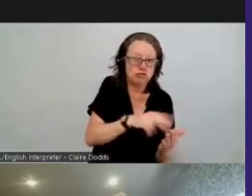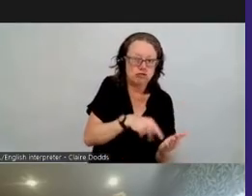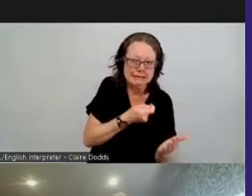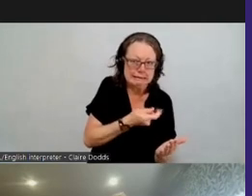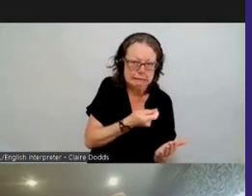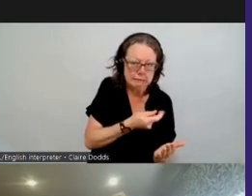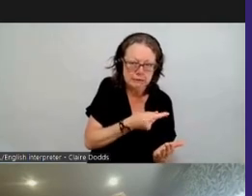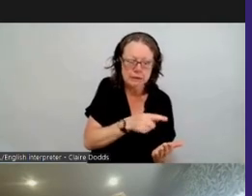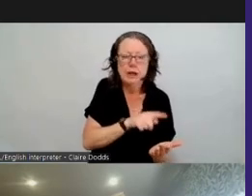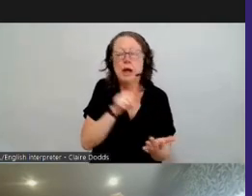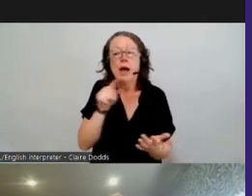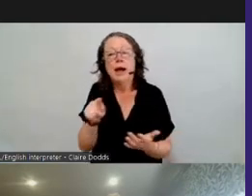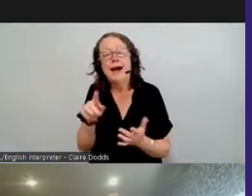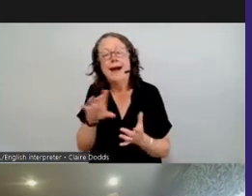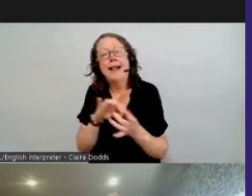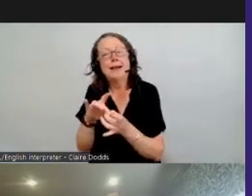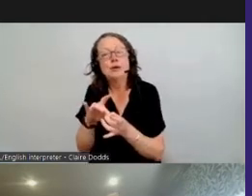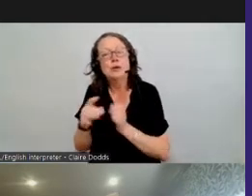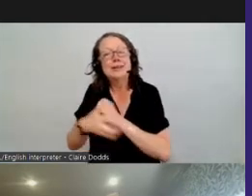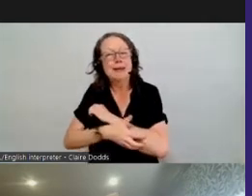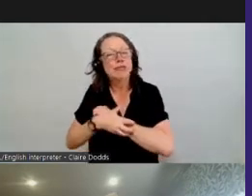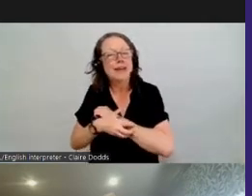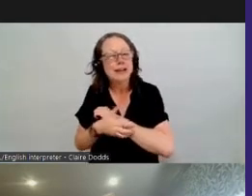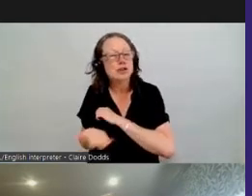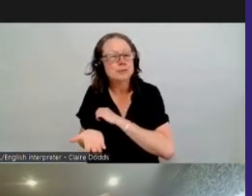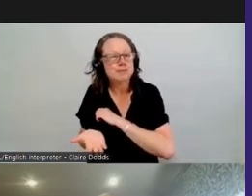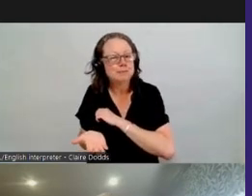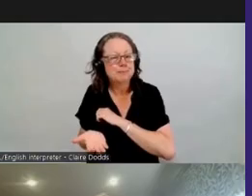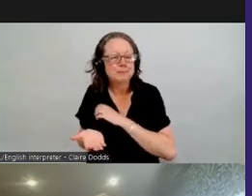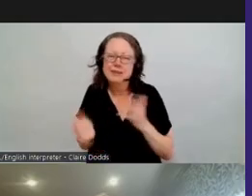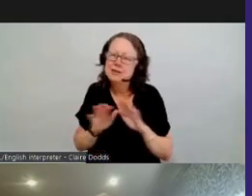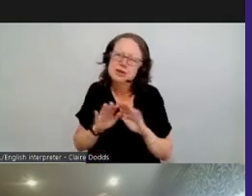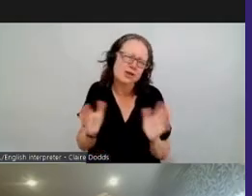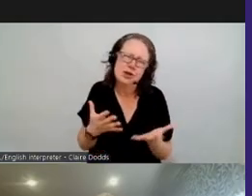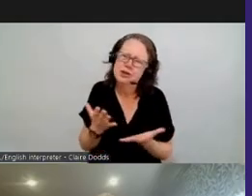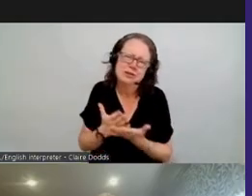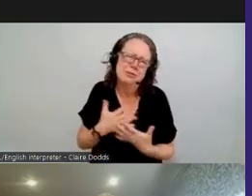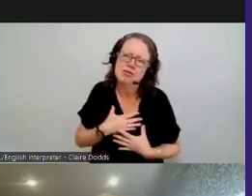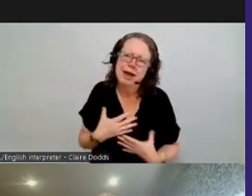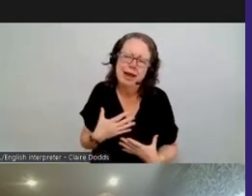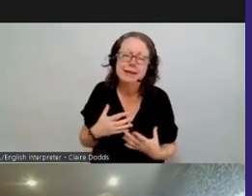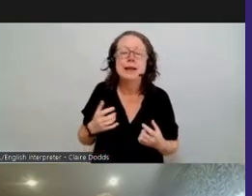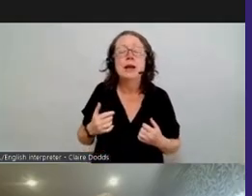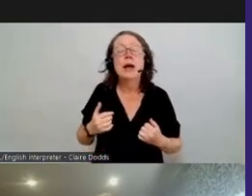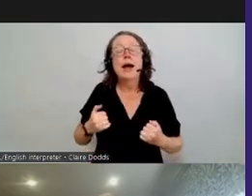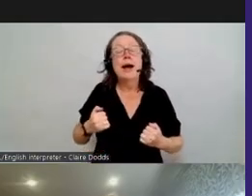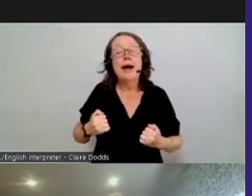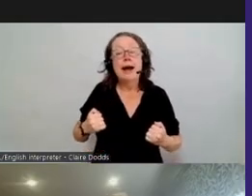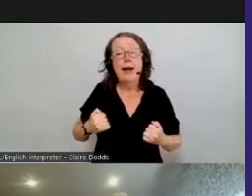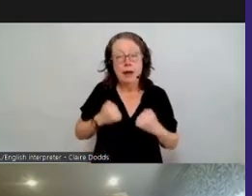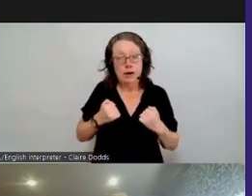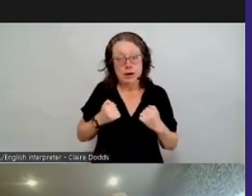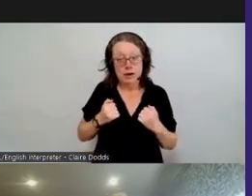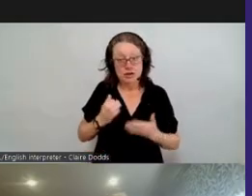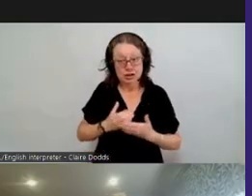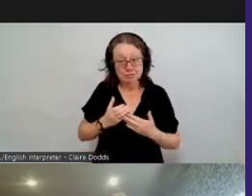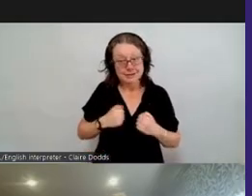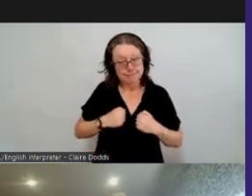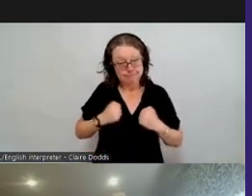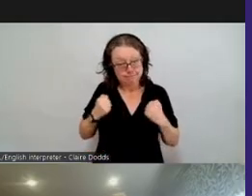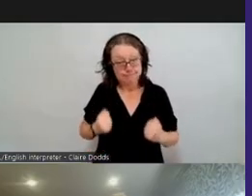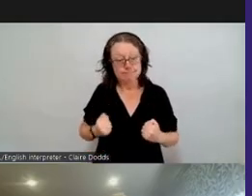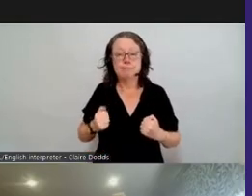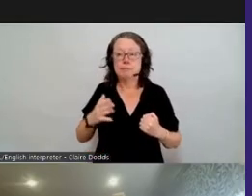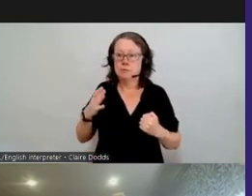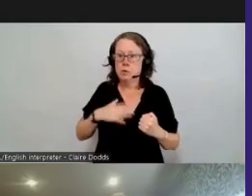that isn't probably a surprise to anybody here, but our charity's approach is that we have to tackle low